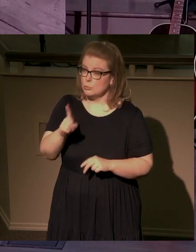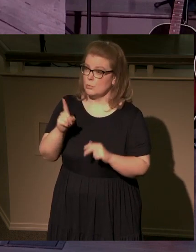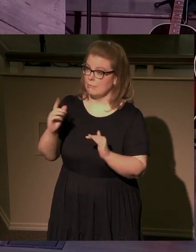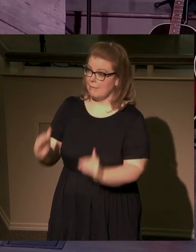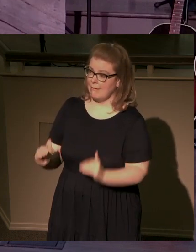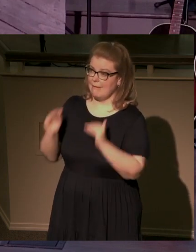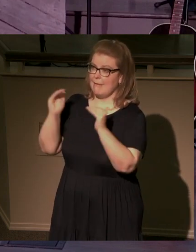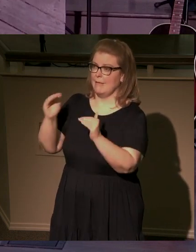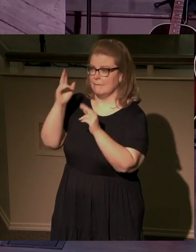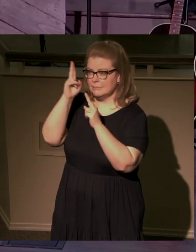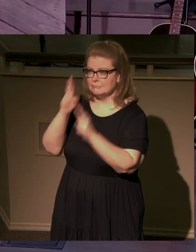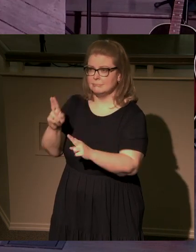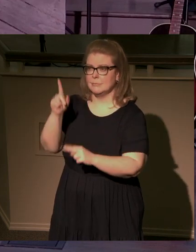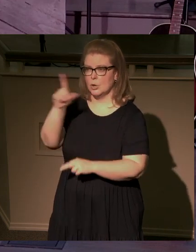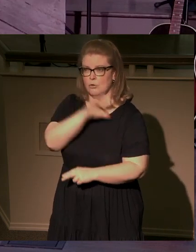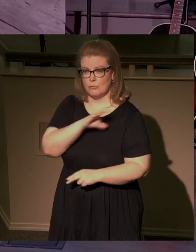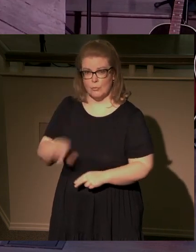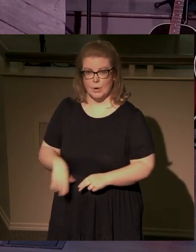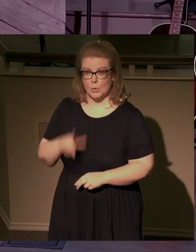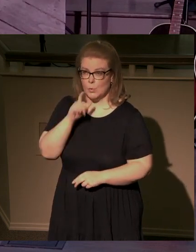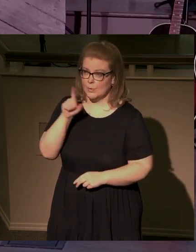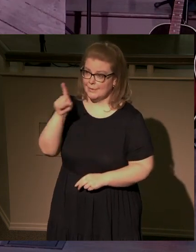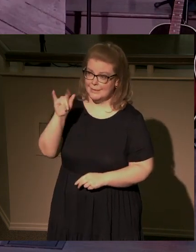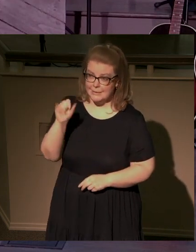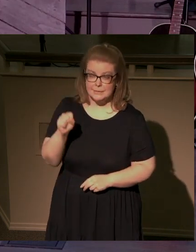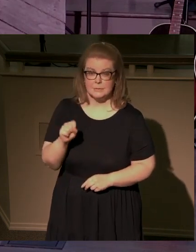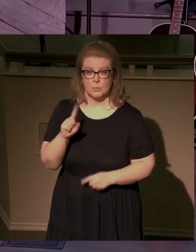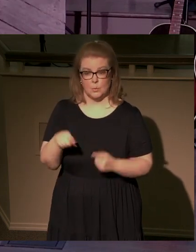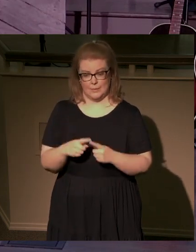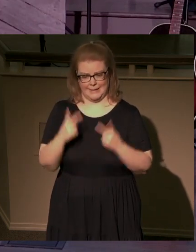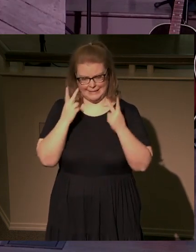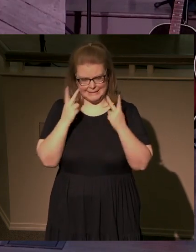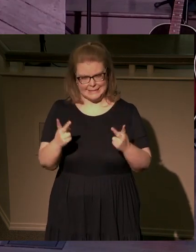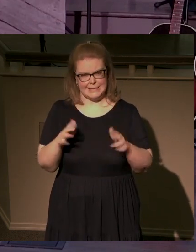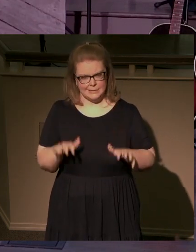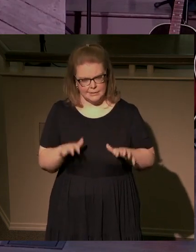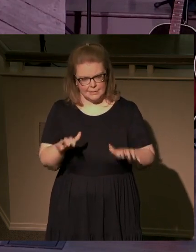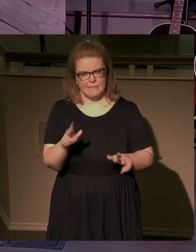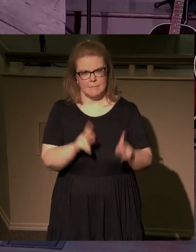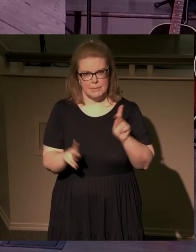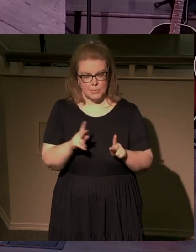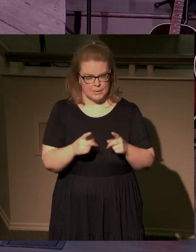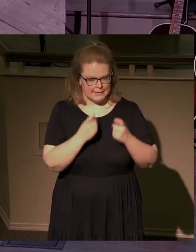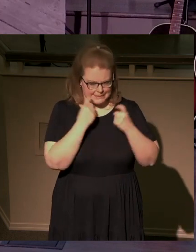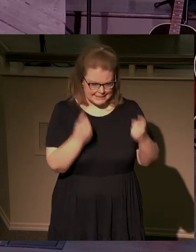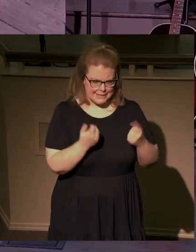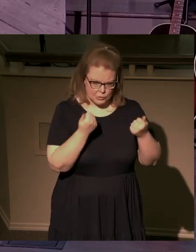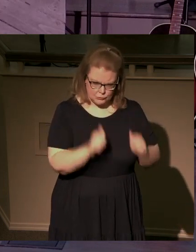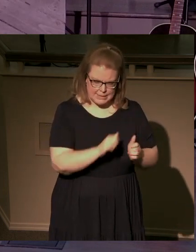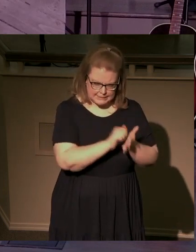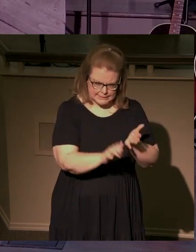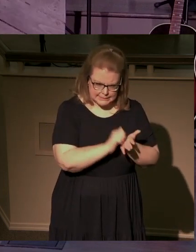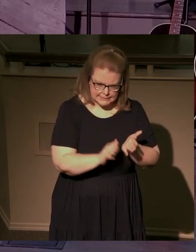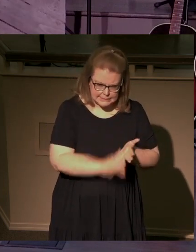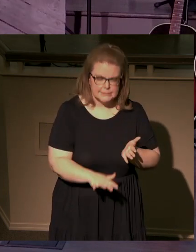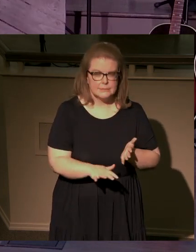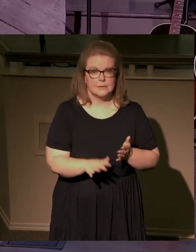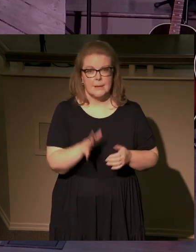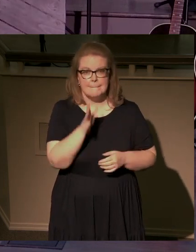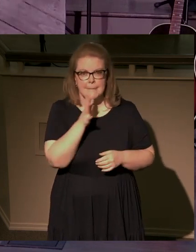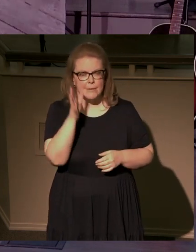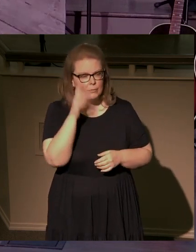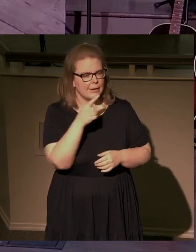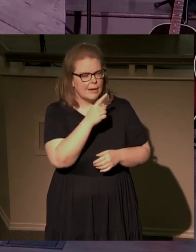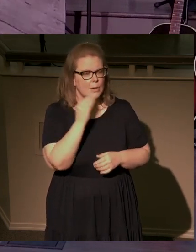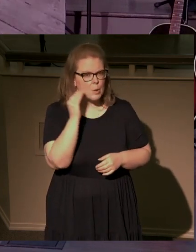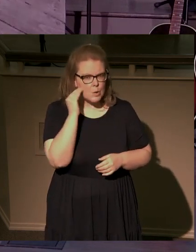Christ and who He is, when they see a congregation dealing with sin, when they see their parents at home